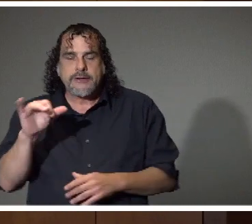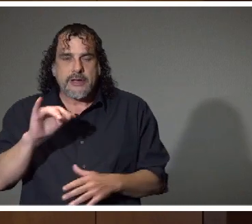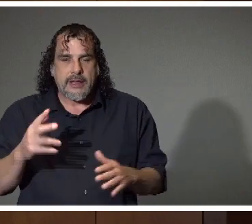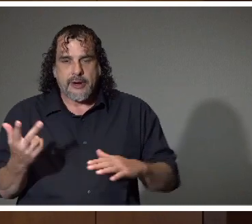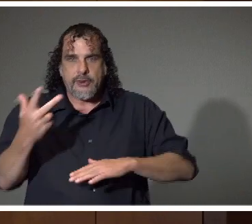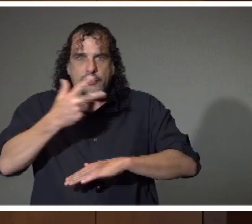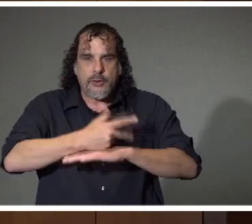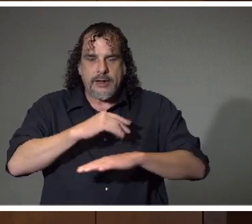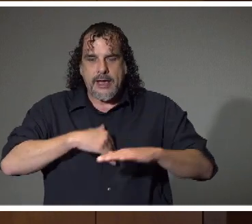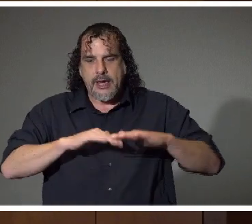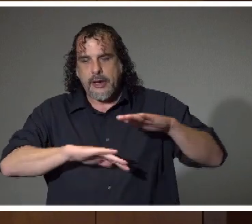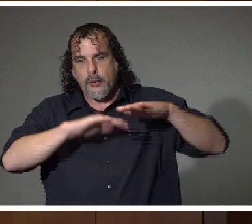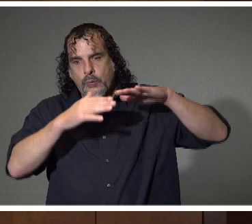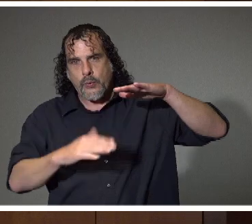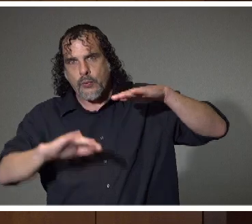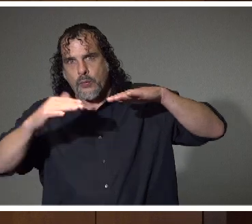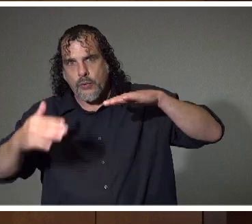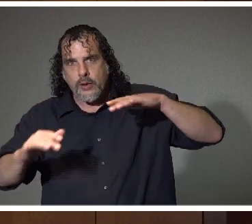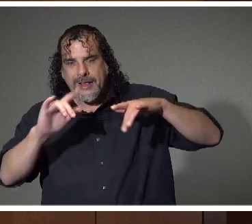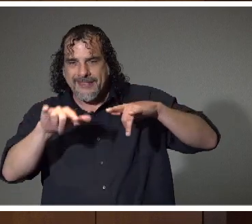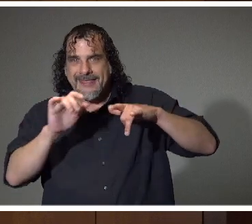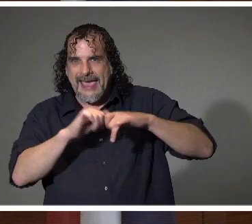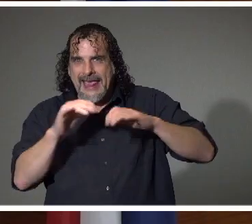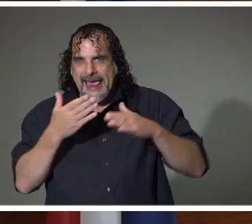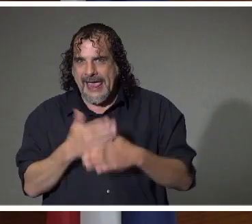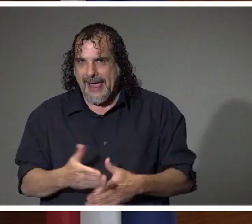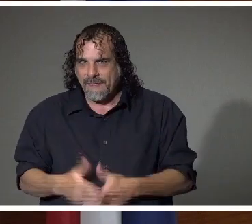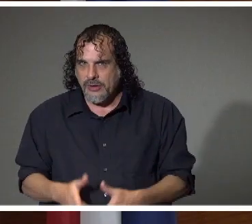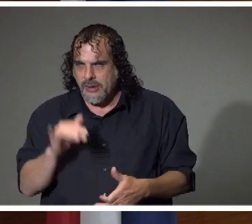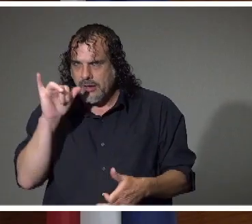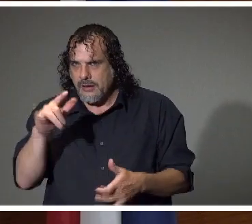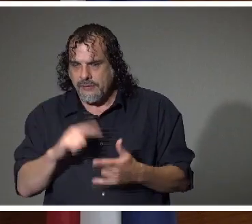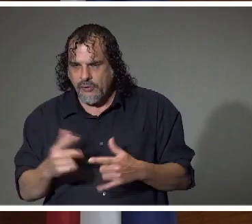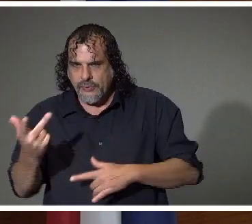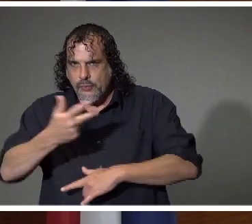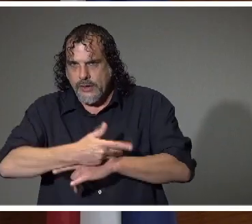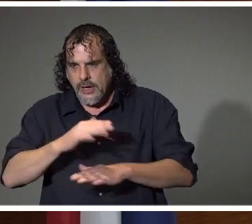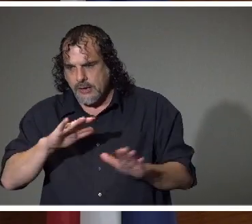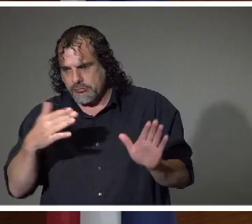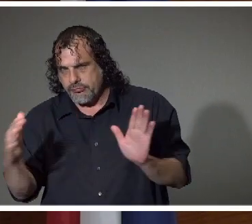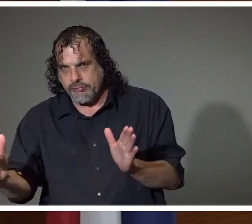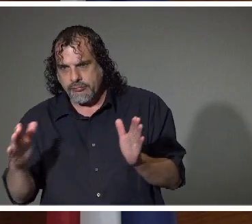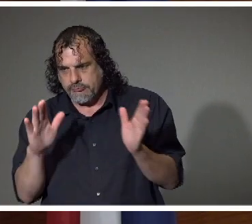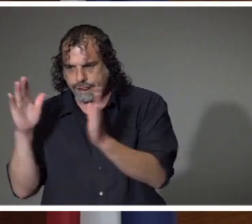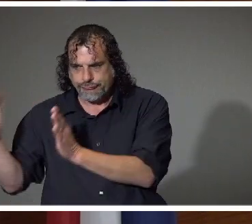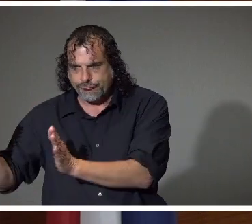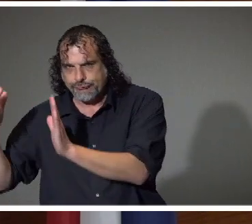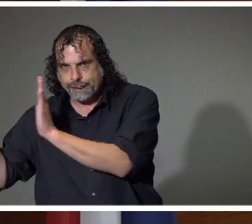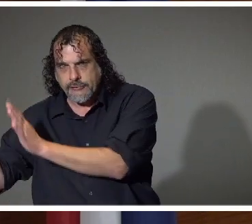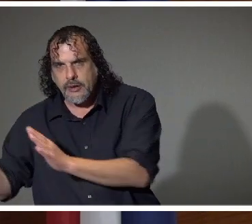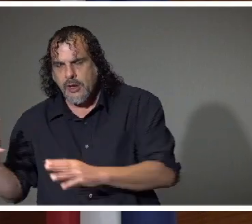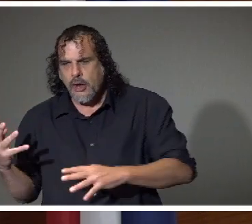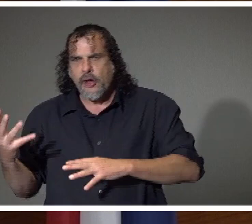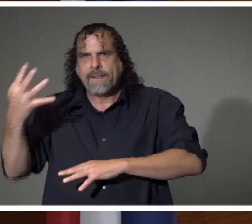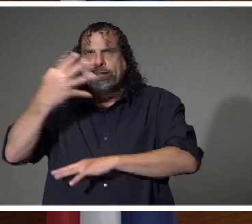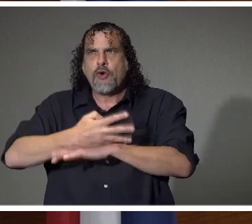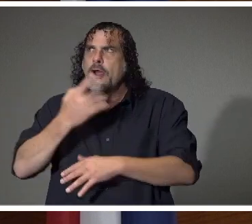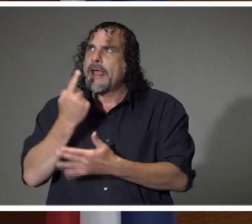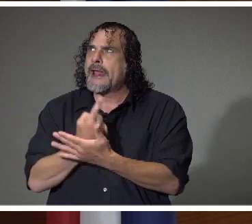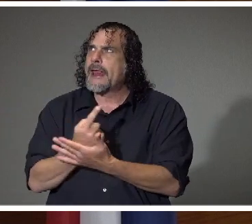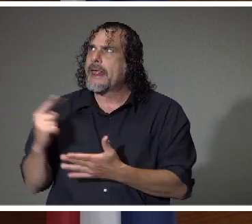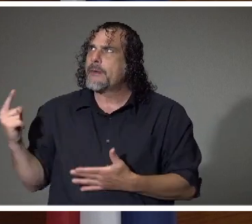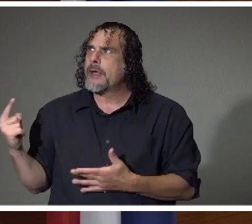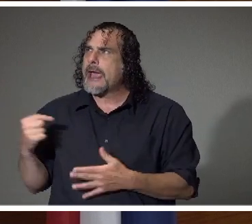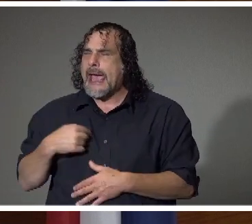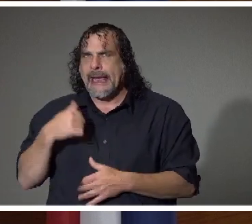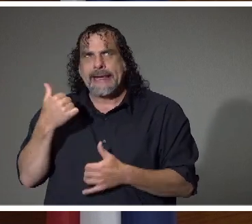or a 5-day rolling average will give you a better indicator. Because if you'll recall, there were 4 days last week where we had, and I don't